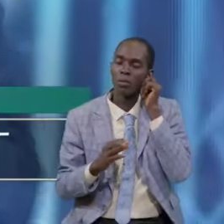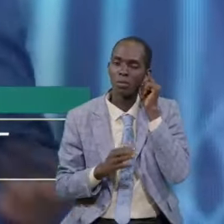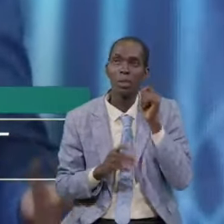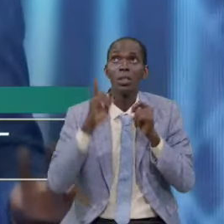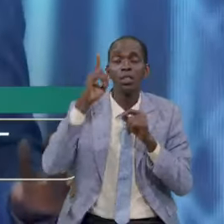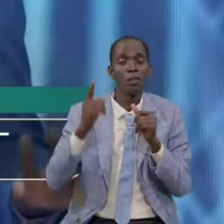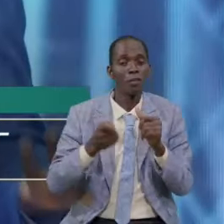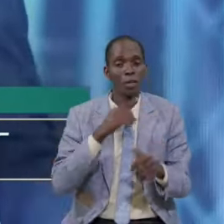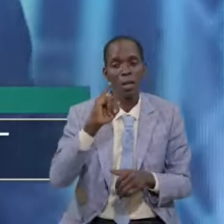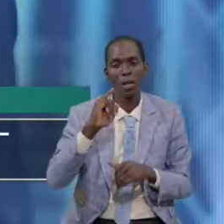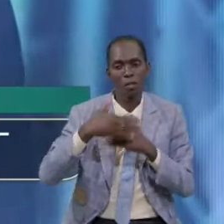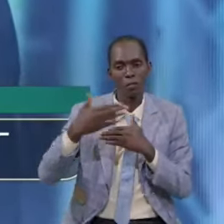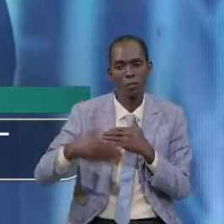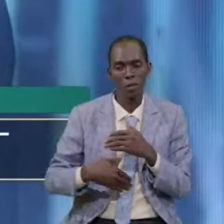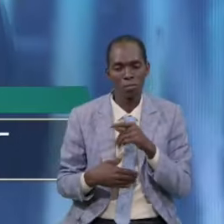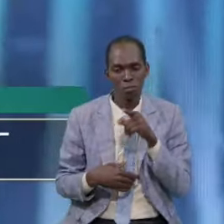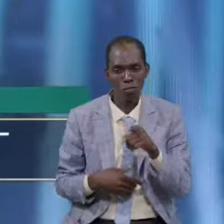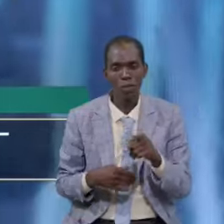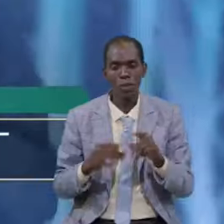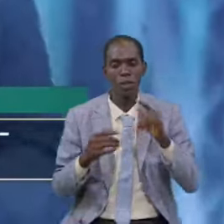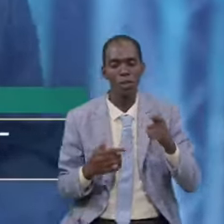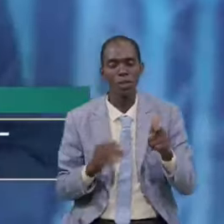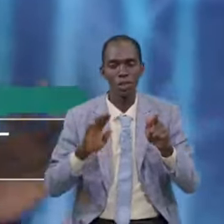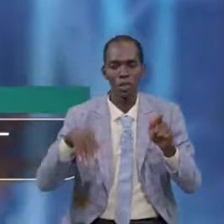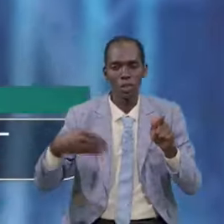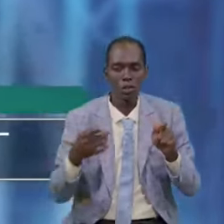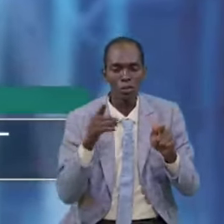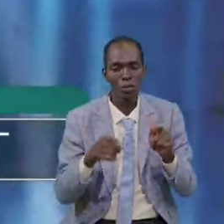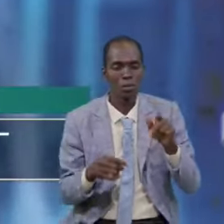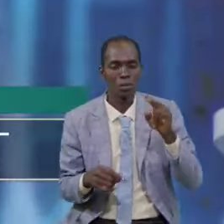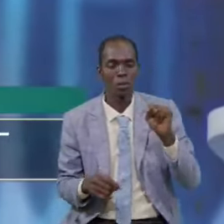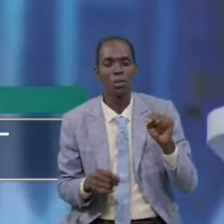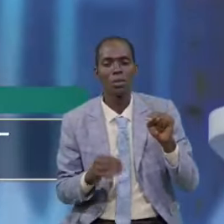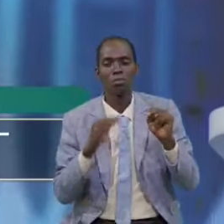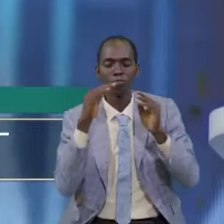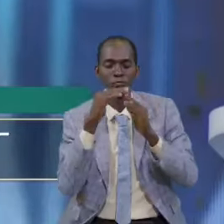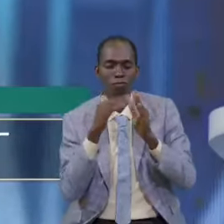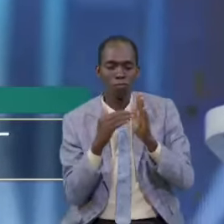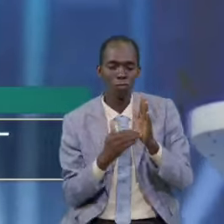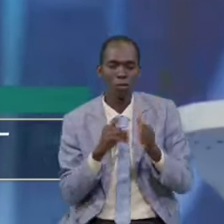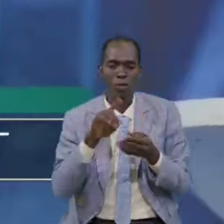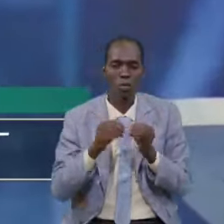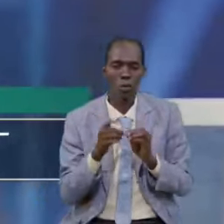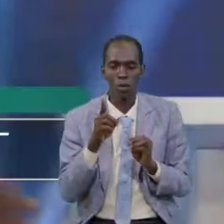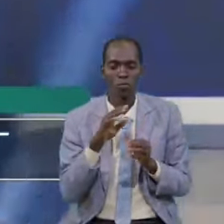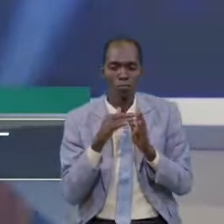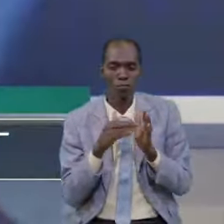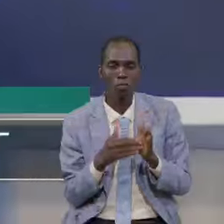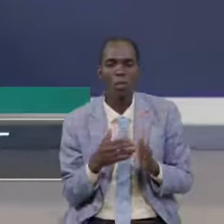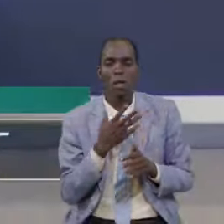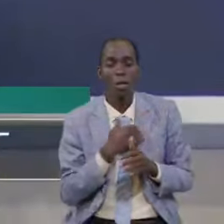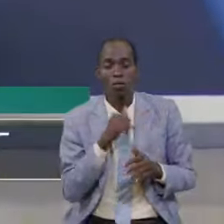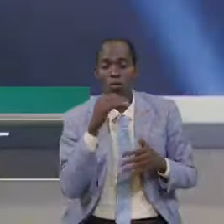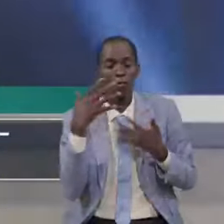he numbers you as one of his people. And then he doesn't leave you like that. He imparts